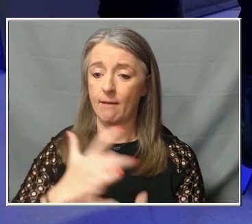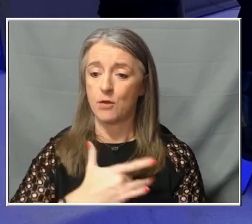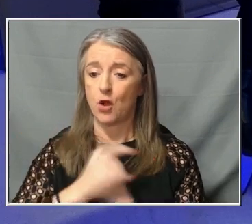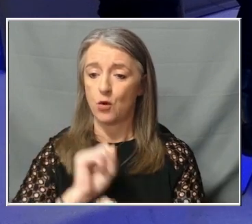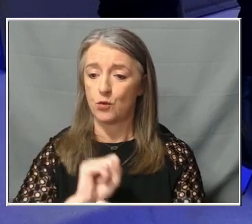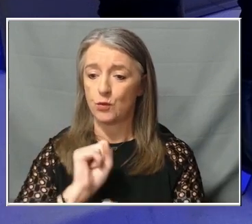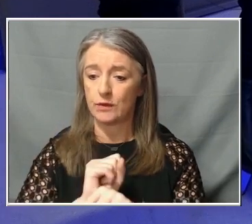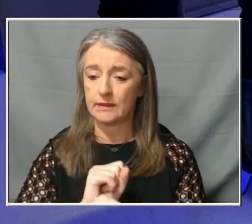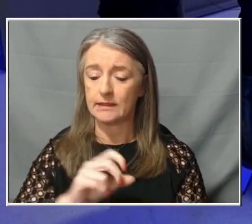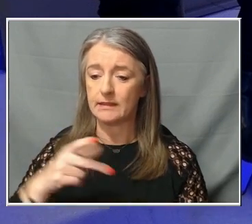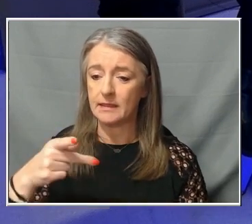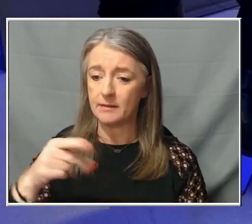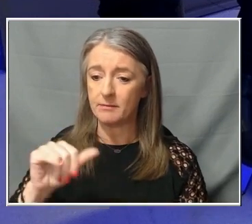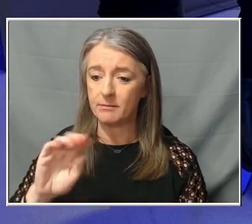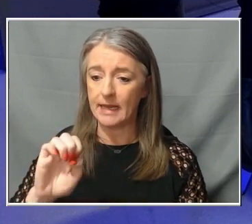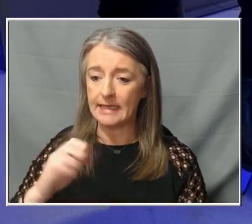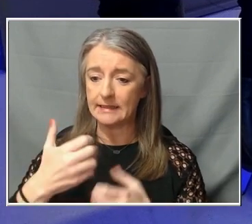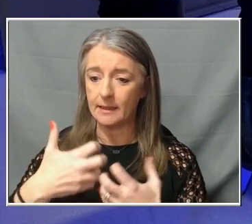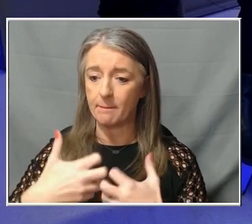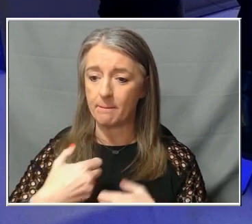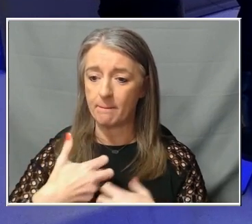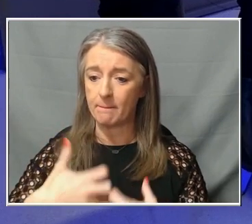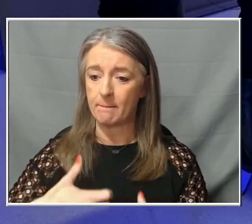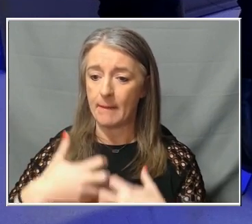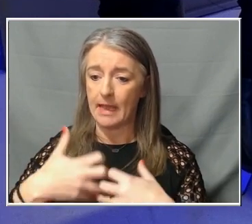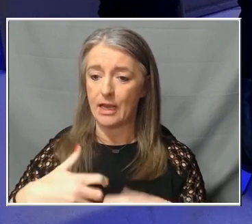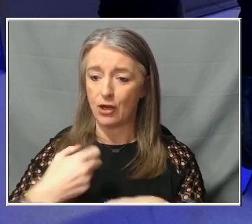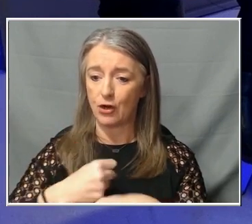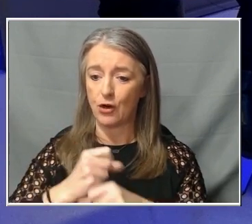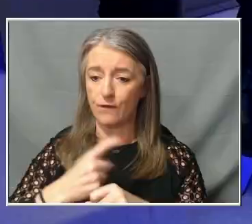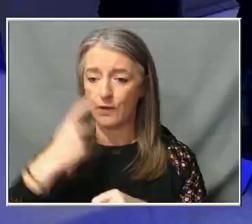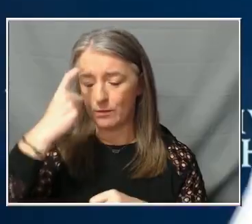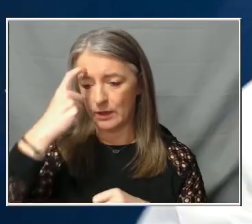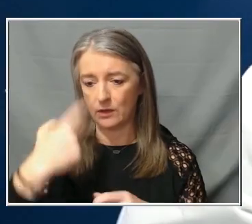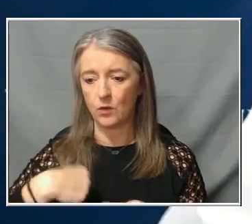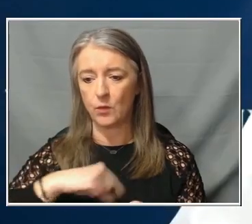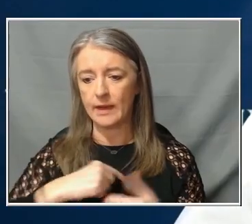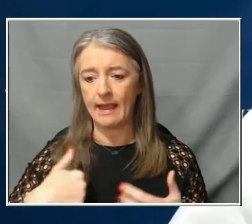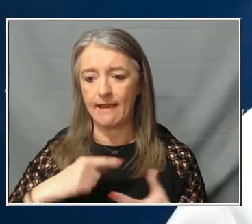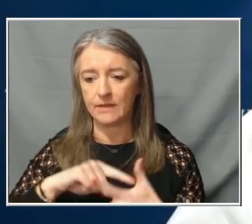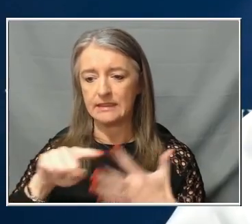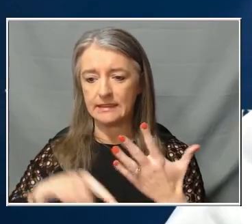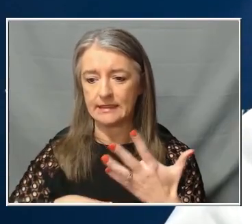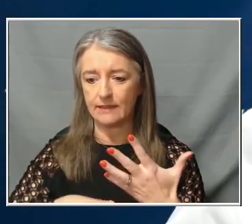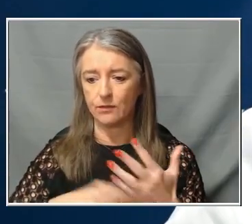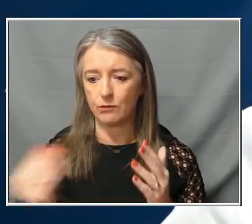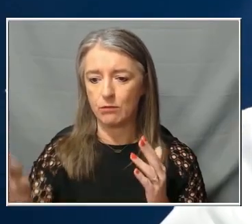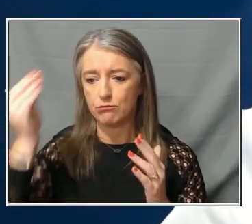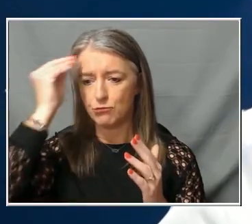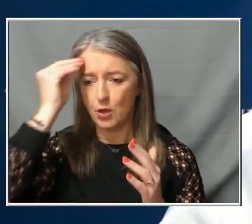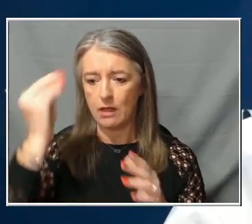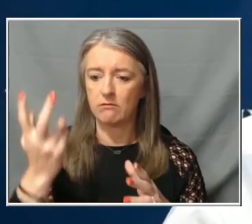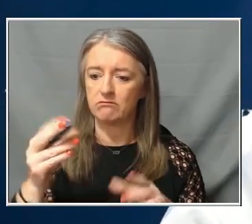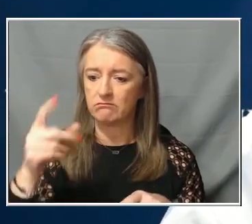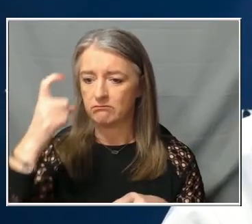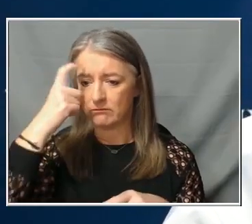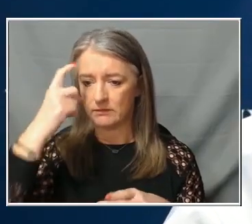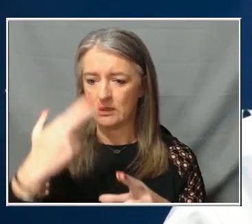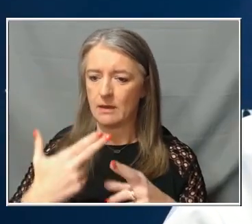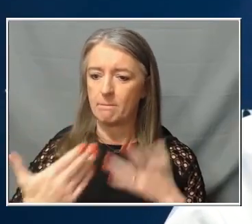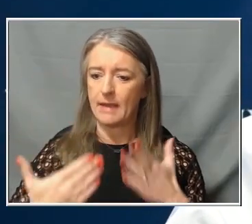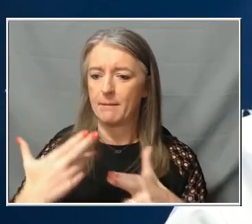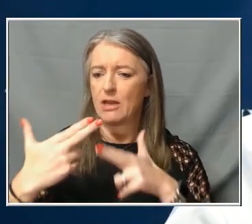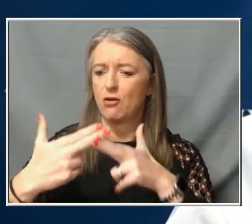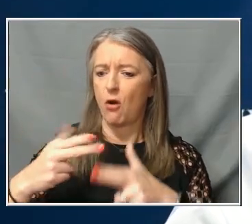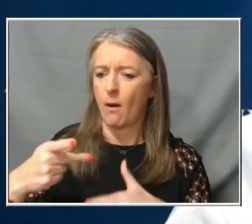there a pacemaker for the brain? Well, we've got several things that we put into the brain now that you might call pacemakers. Okay, we tell